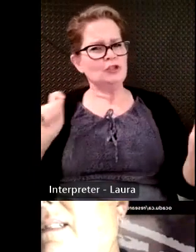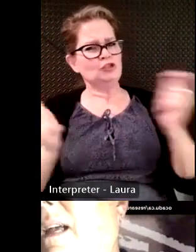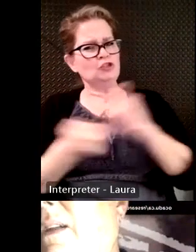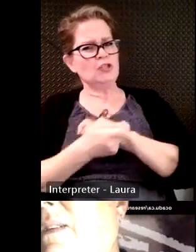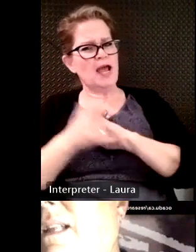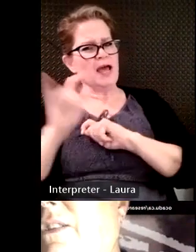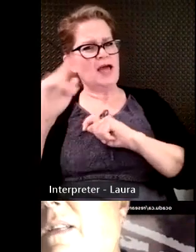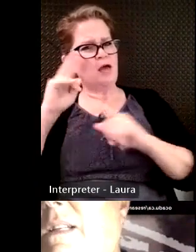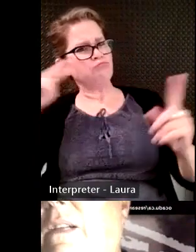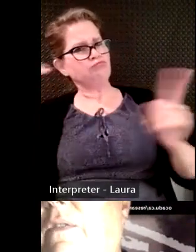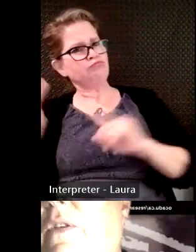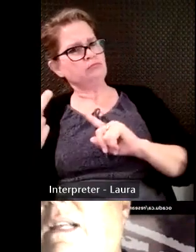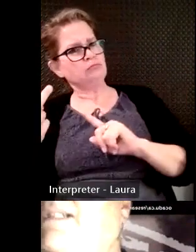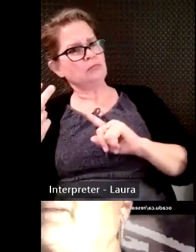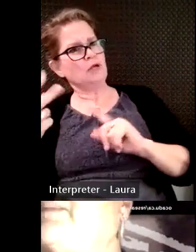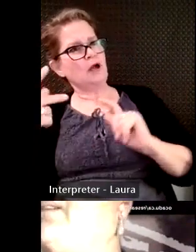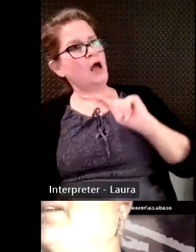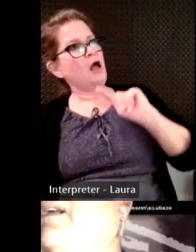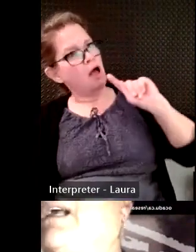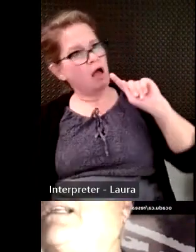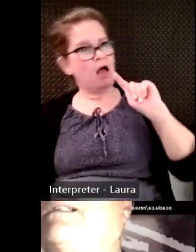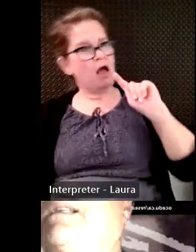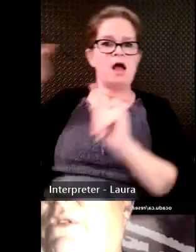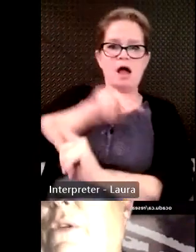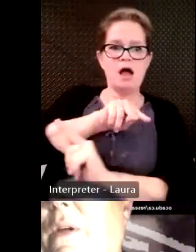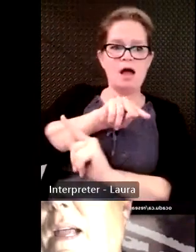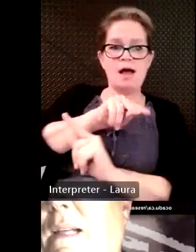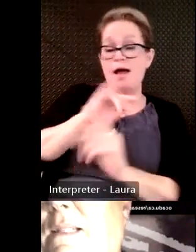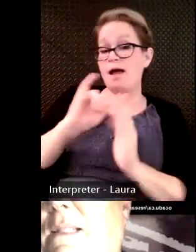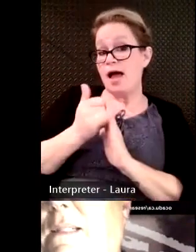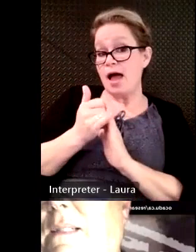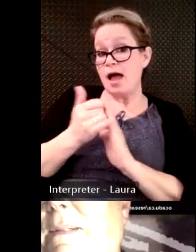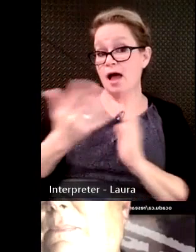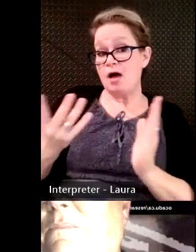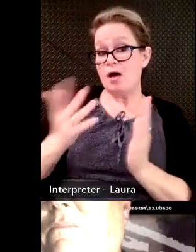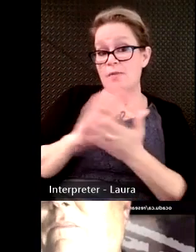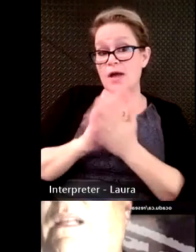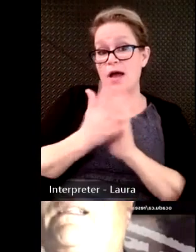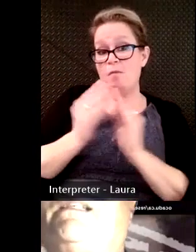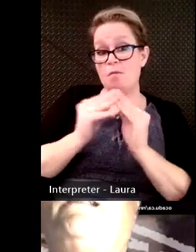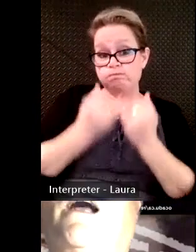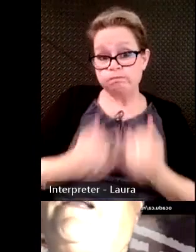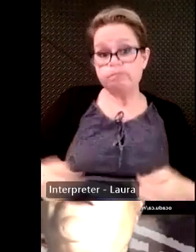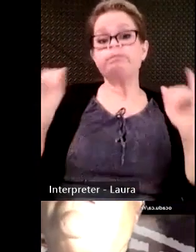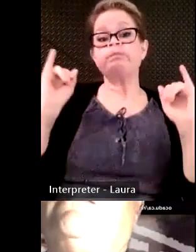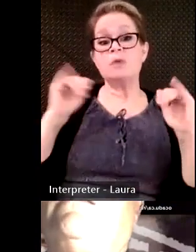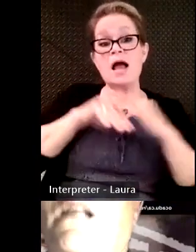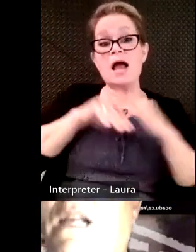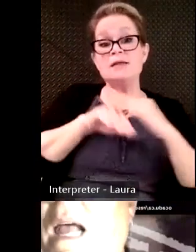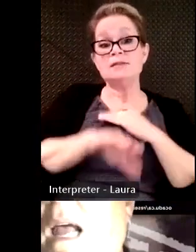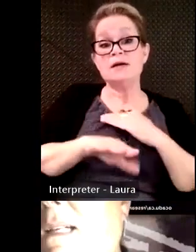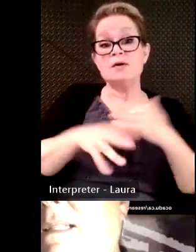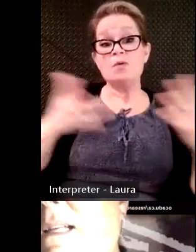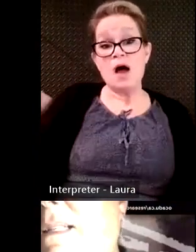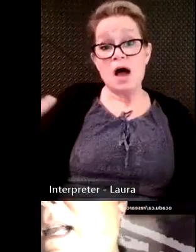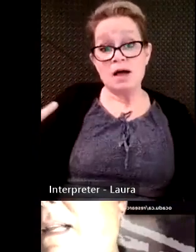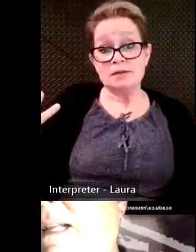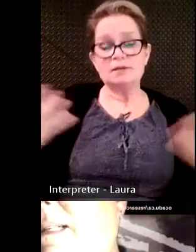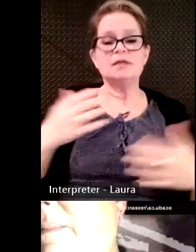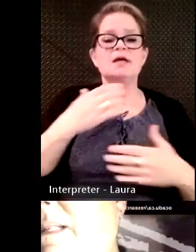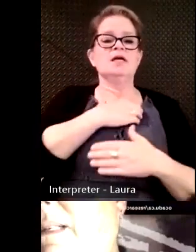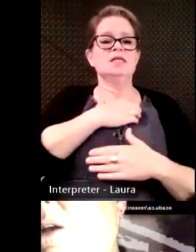to these desires and to the need for an intimate and liberatory access? Desire,